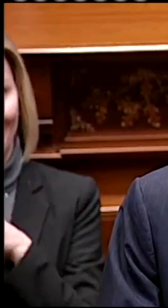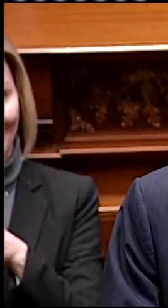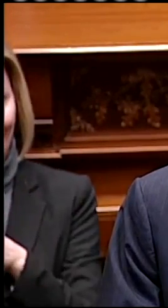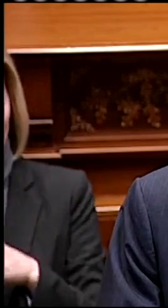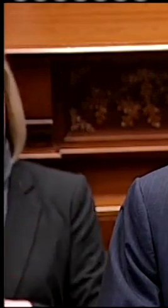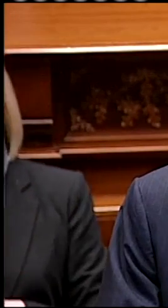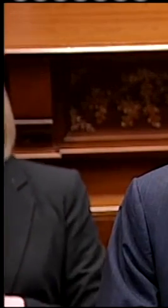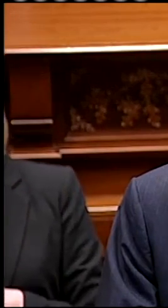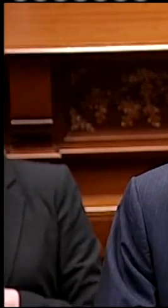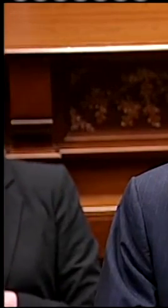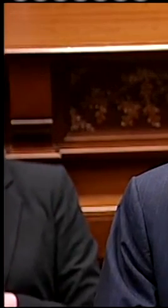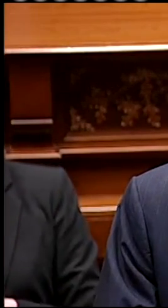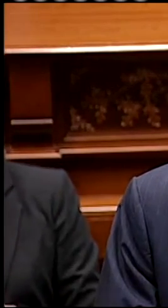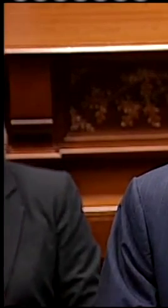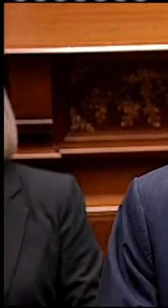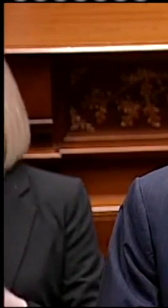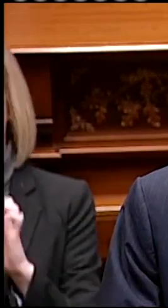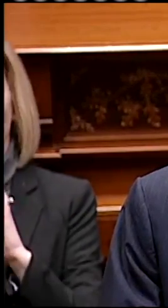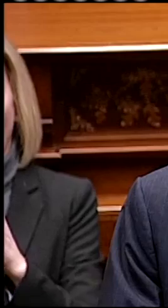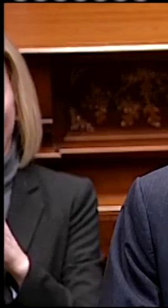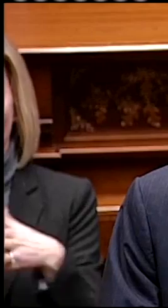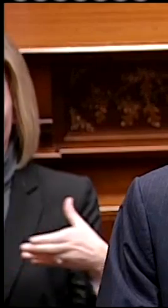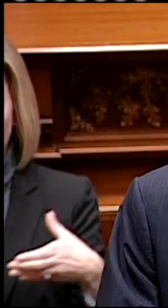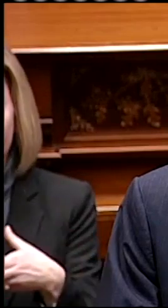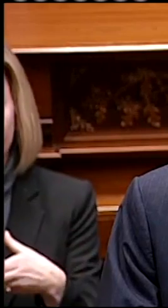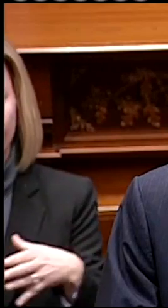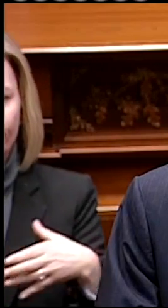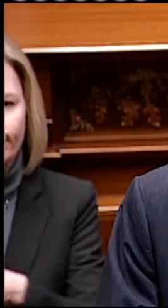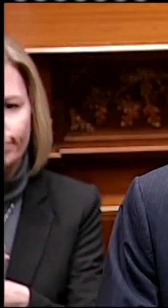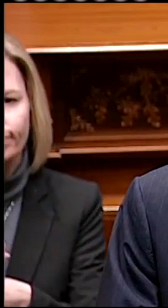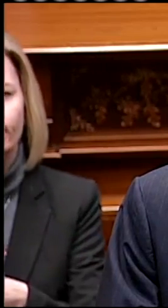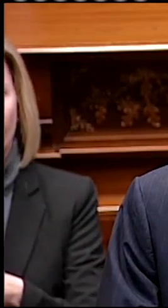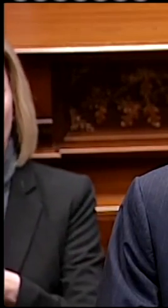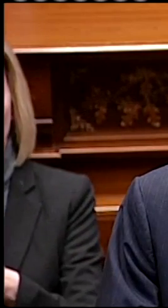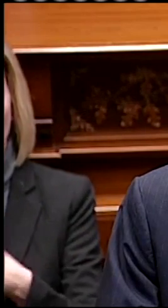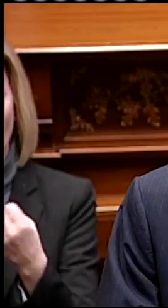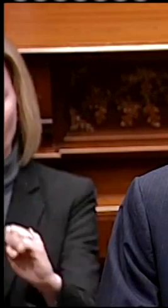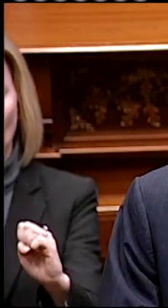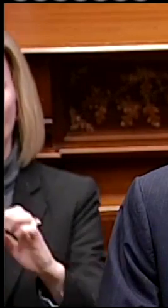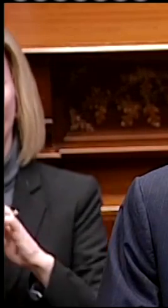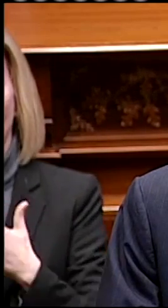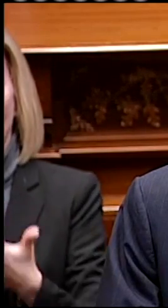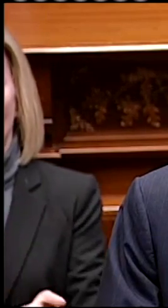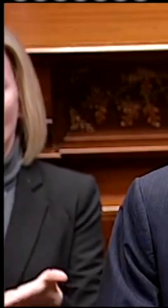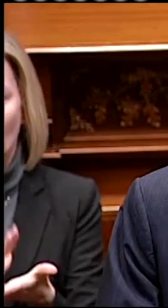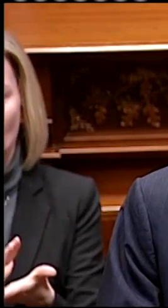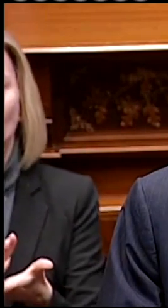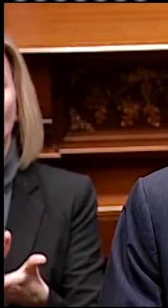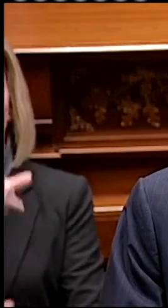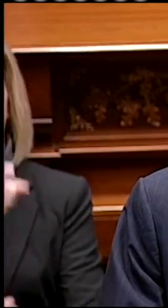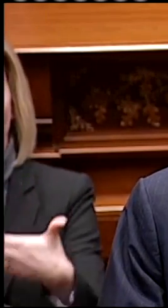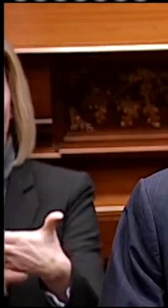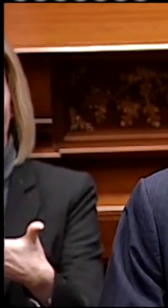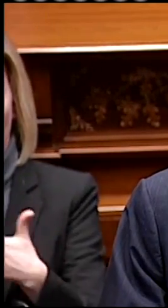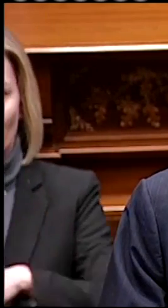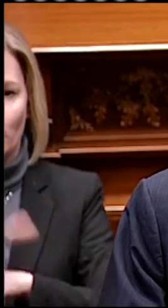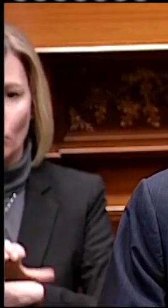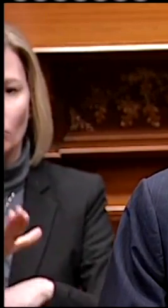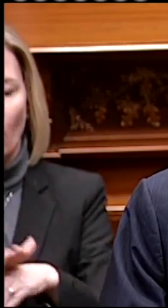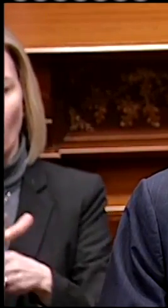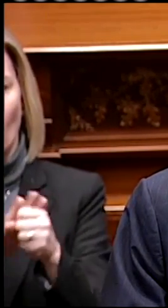Dan Cronin on consolidation efforts, as well as ways to reduce costs imposed on local